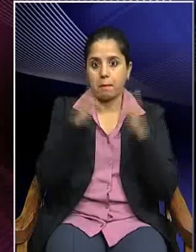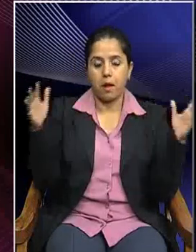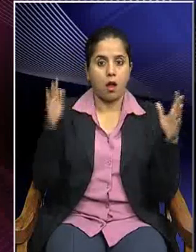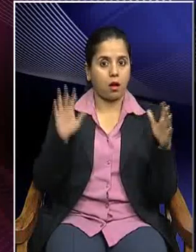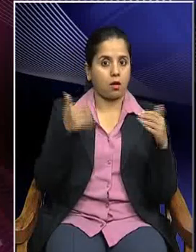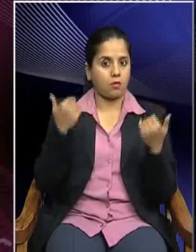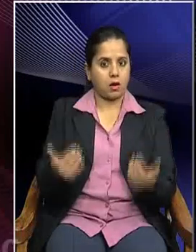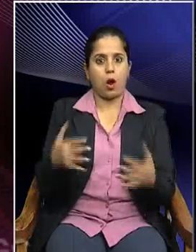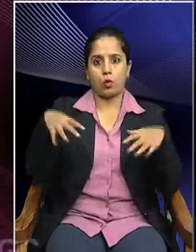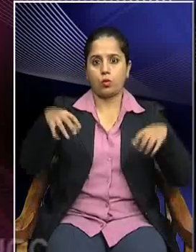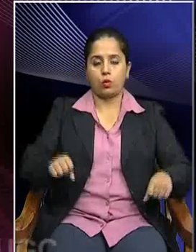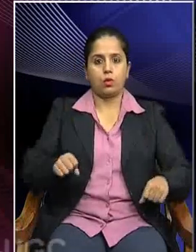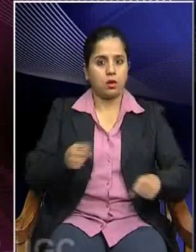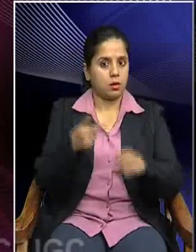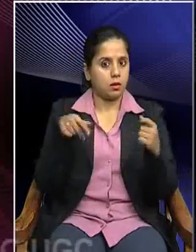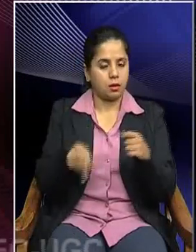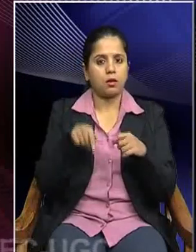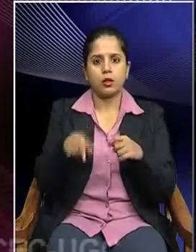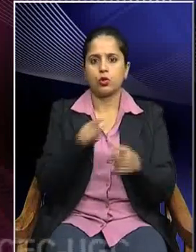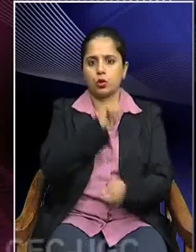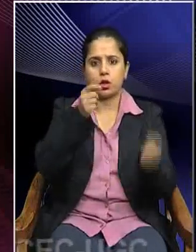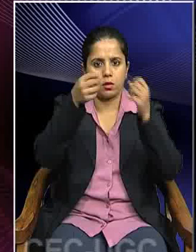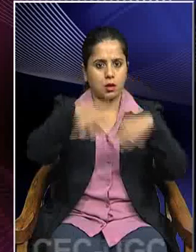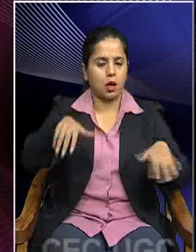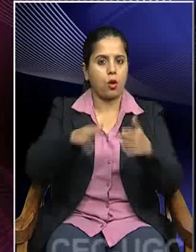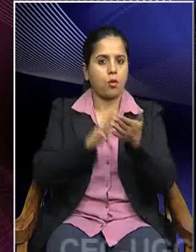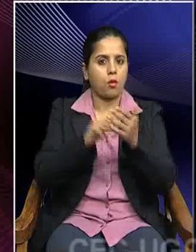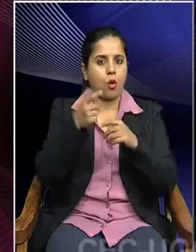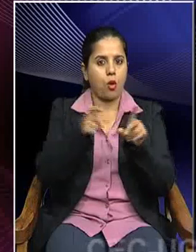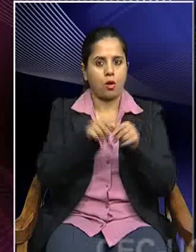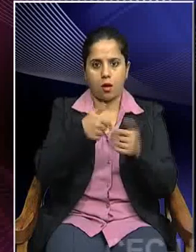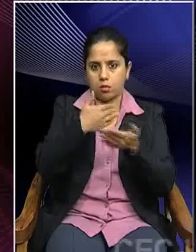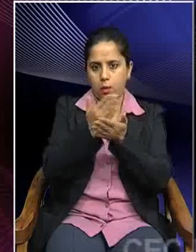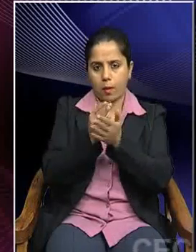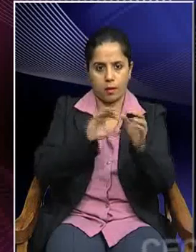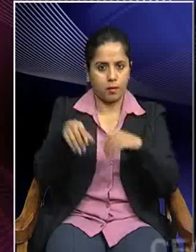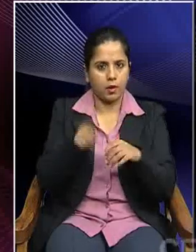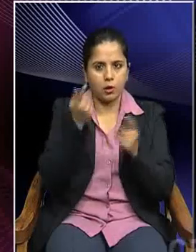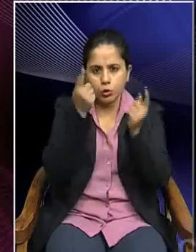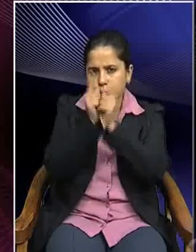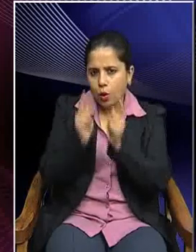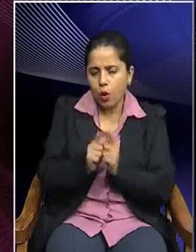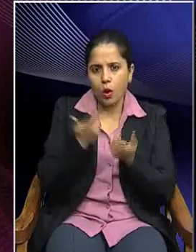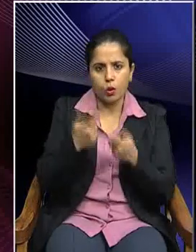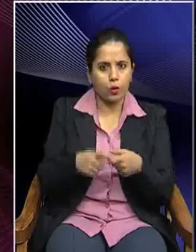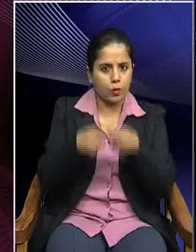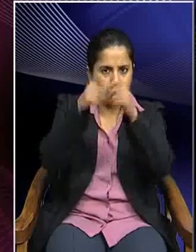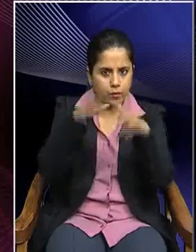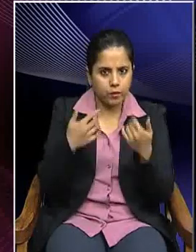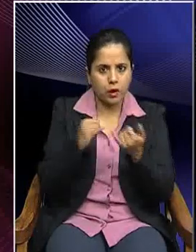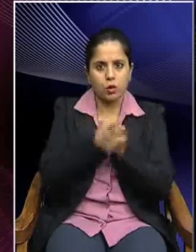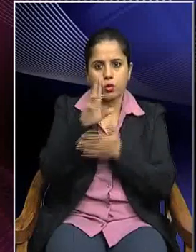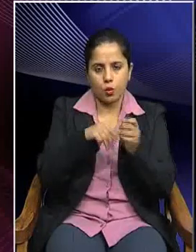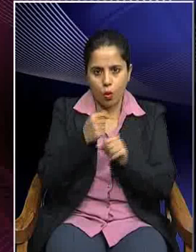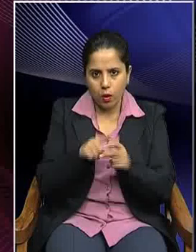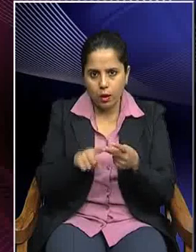has disintegrated in the form of Mauryas, but smaller polities, say Shungas, Kanavas,